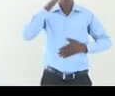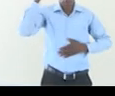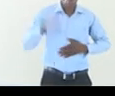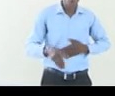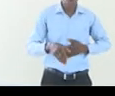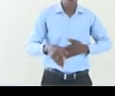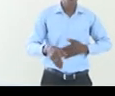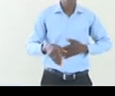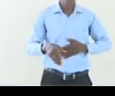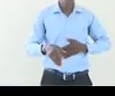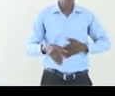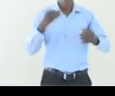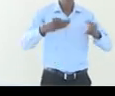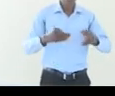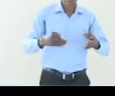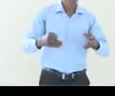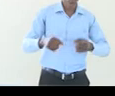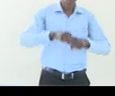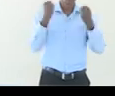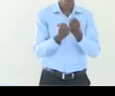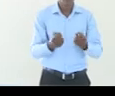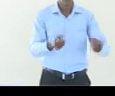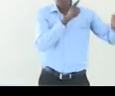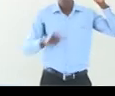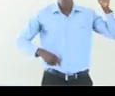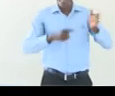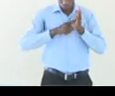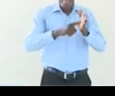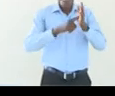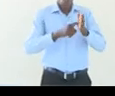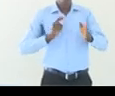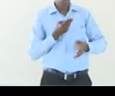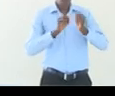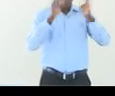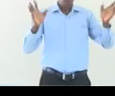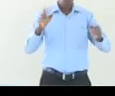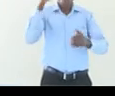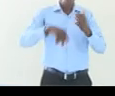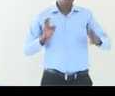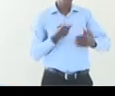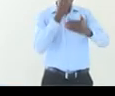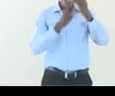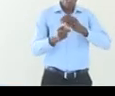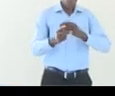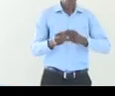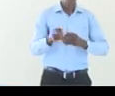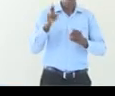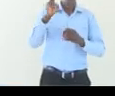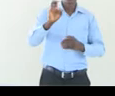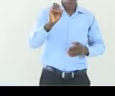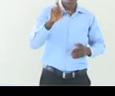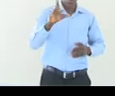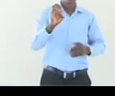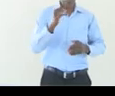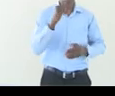Lord, show us clearly what our prophetic role in these circumstances are. Make us agents of transformation in